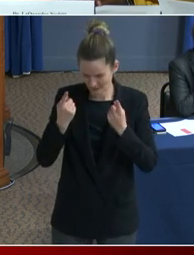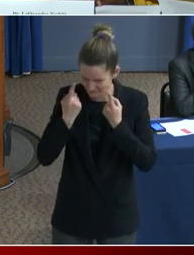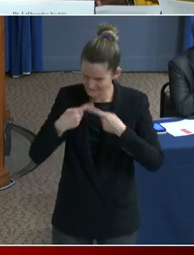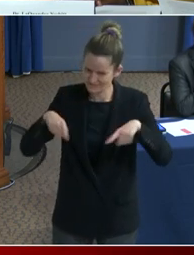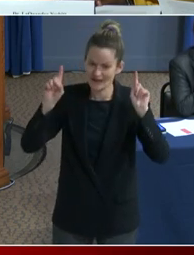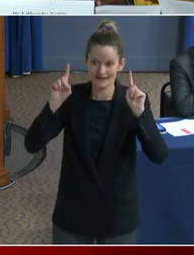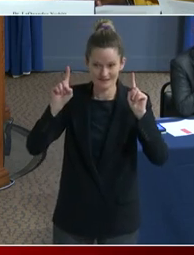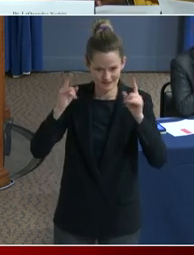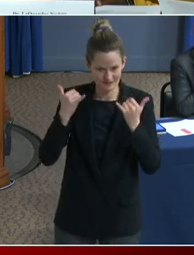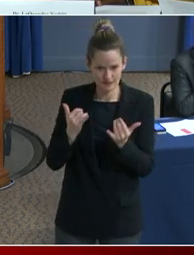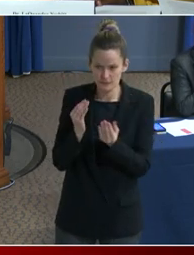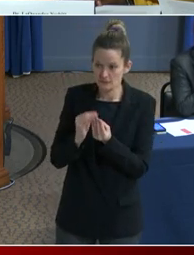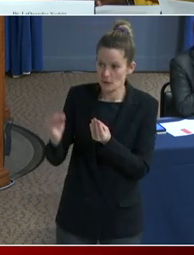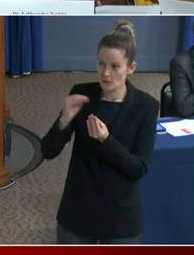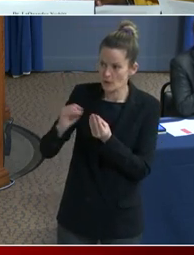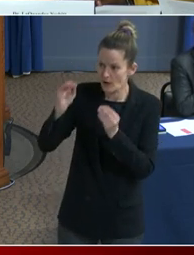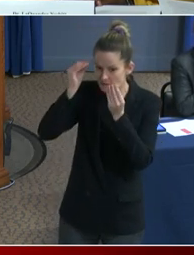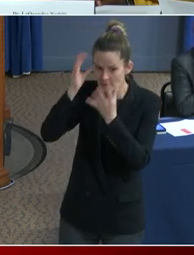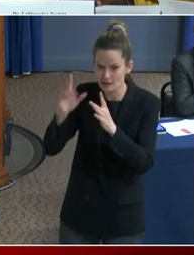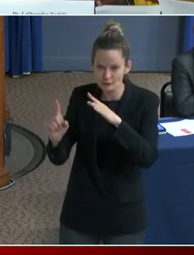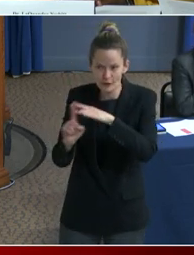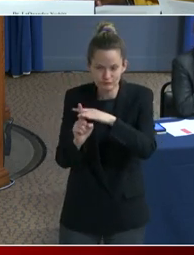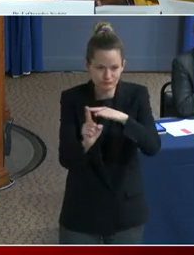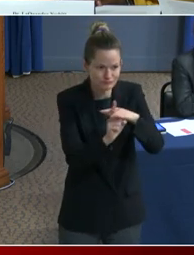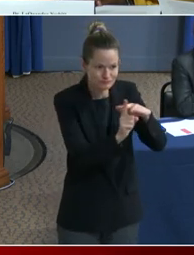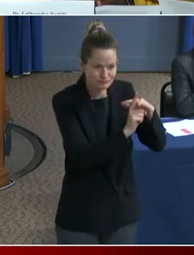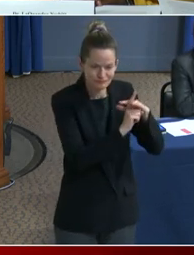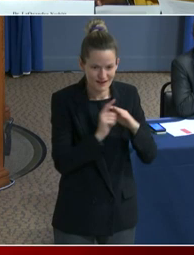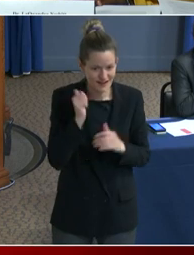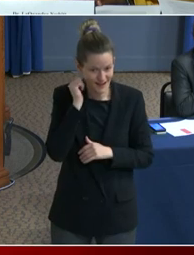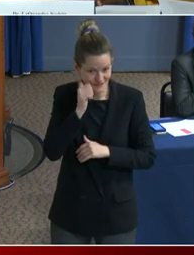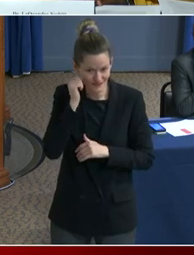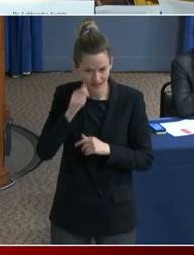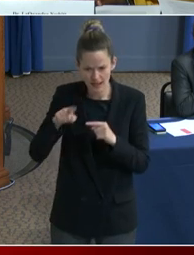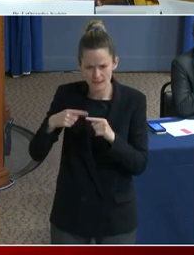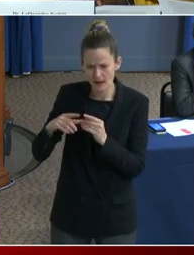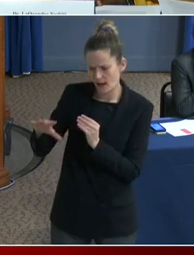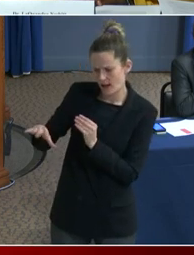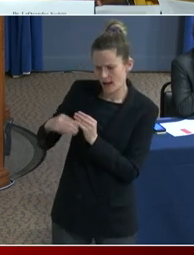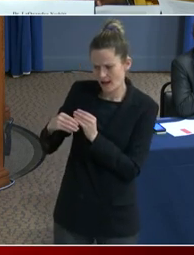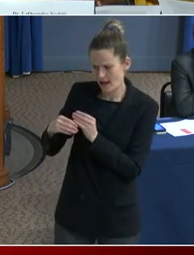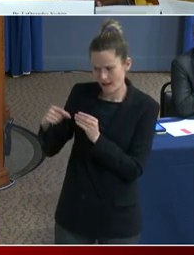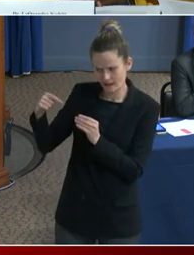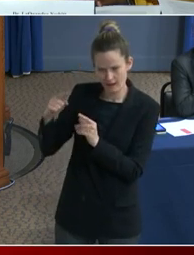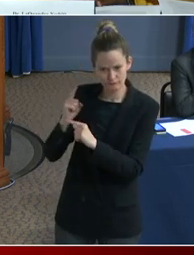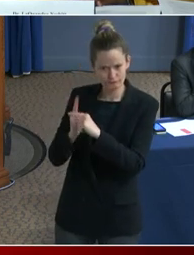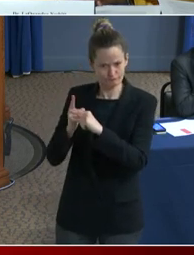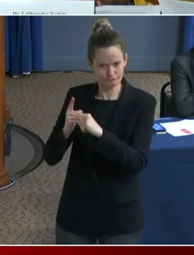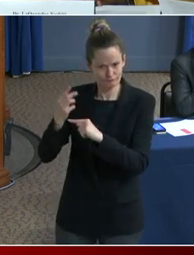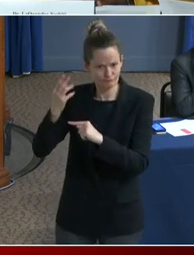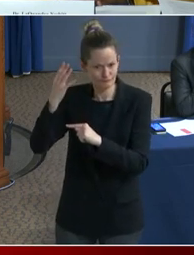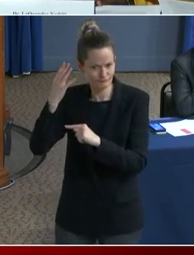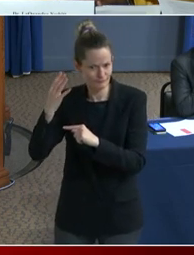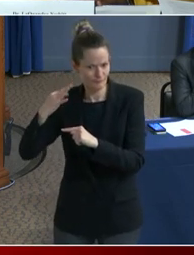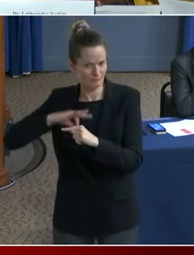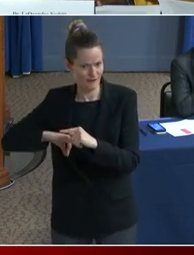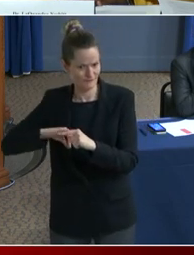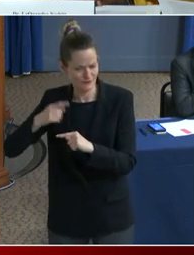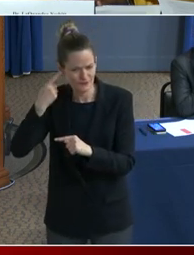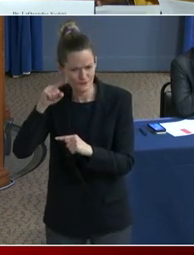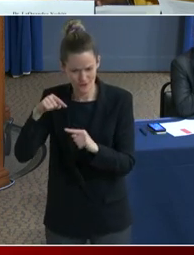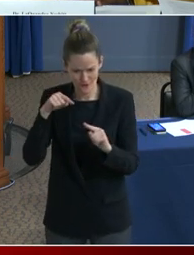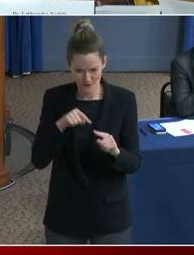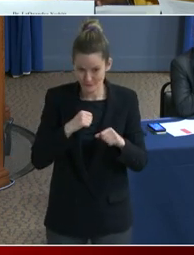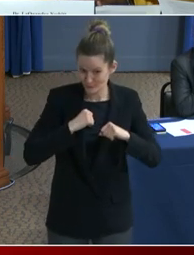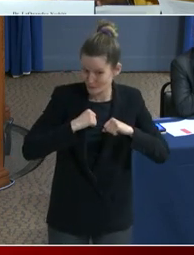more information every day about the added benefit that boosters provide for protecting us from